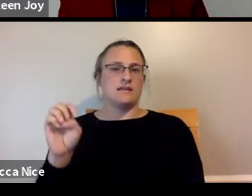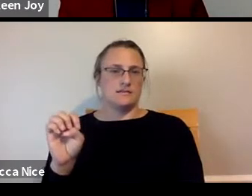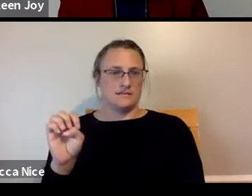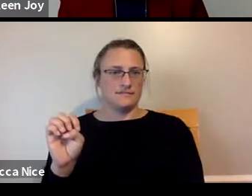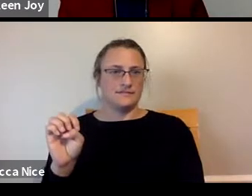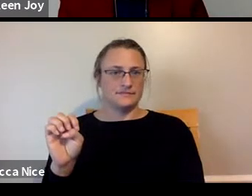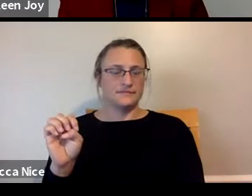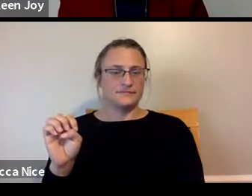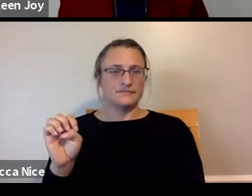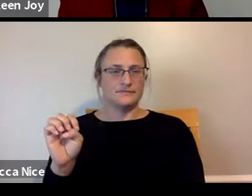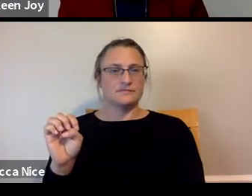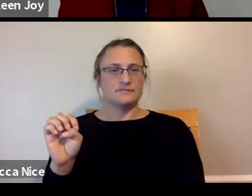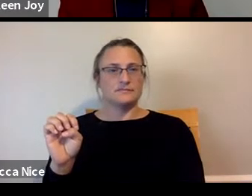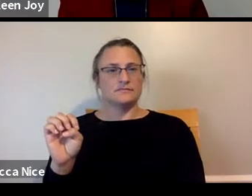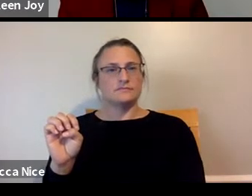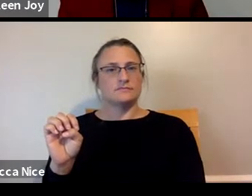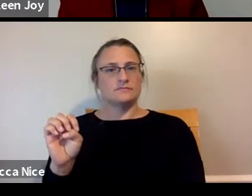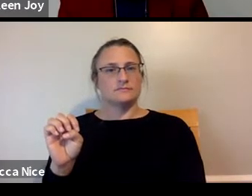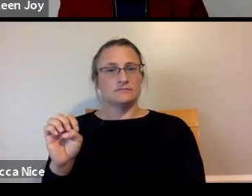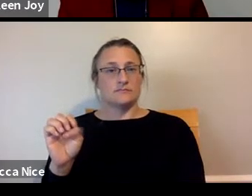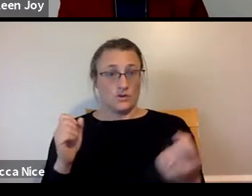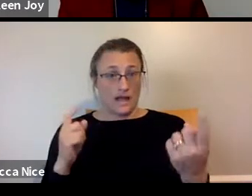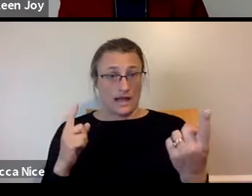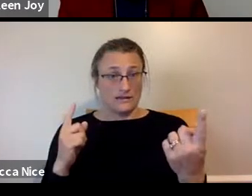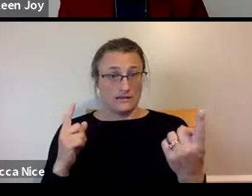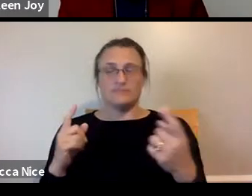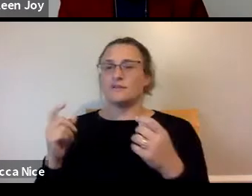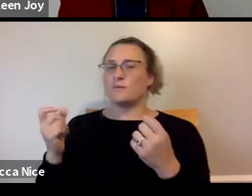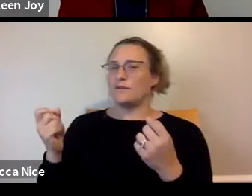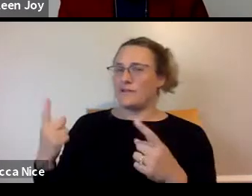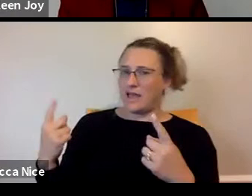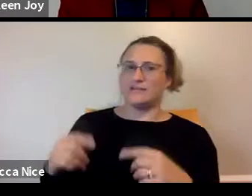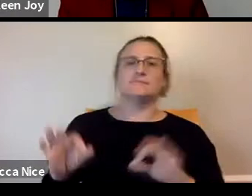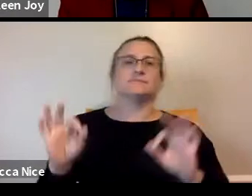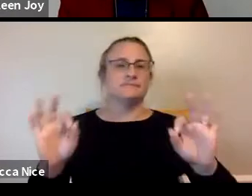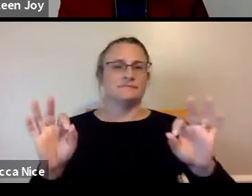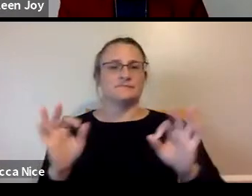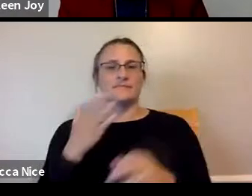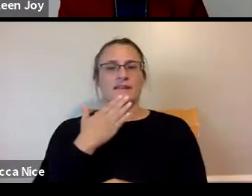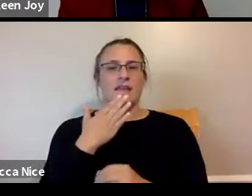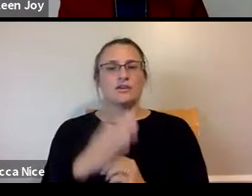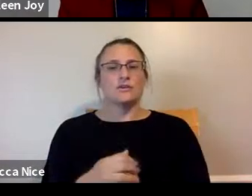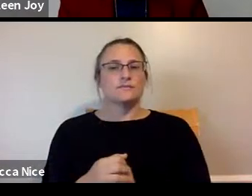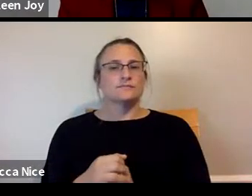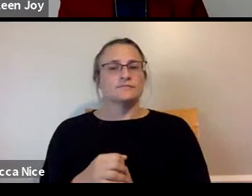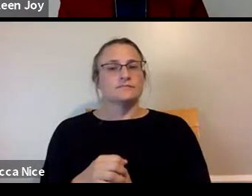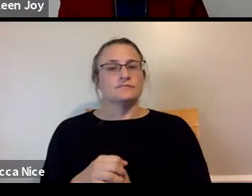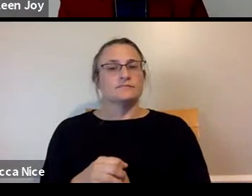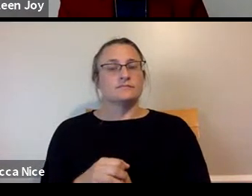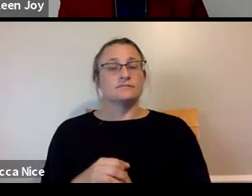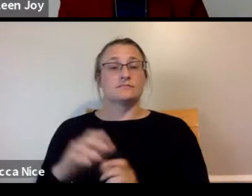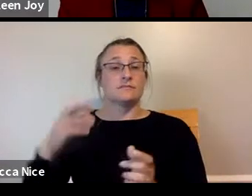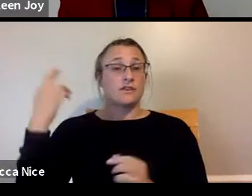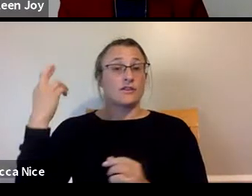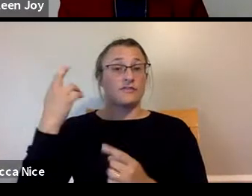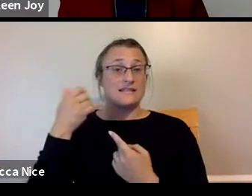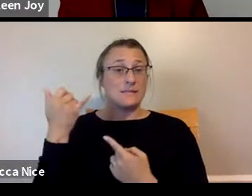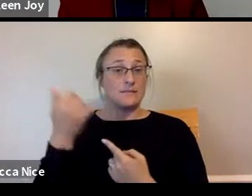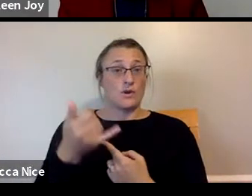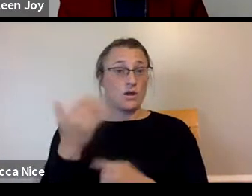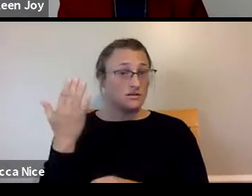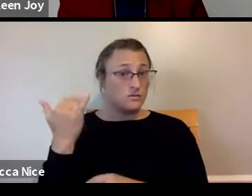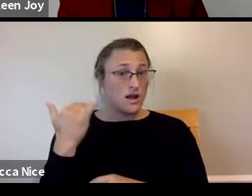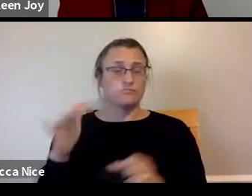S-T-A-D-E. Got it? We've got it. Okay, thank you. I just wanted to call in and tell you that I